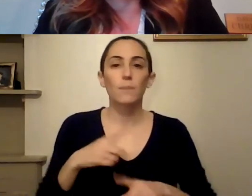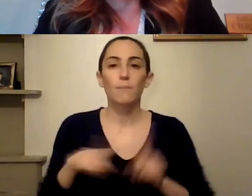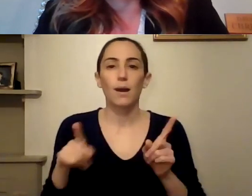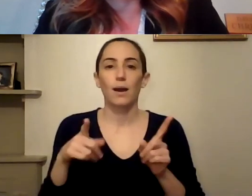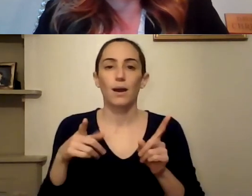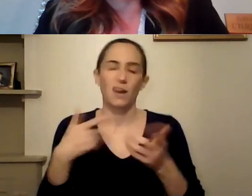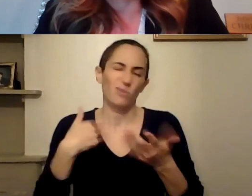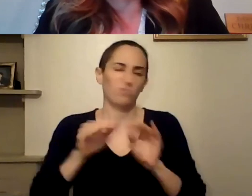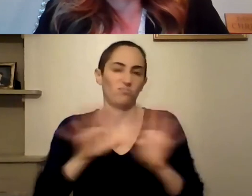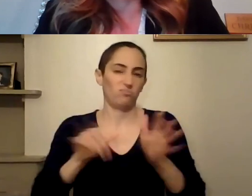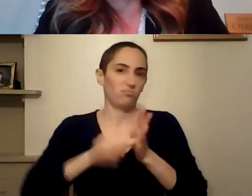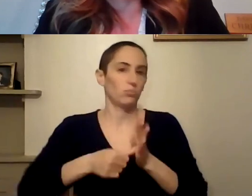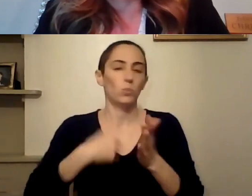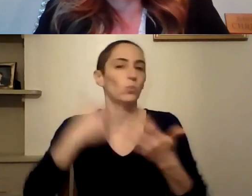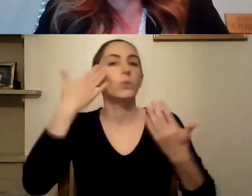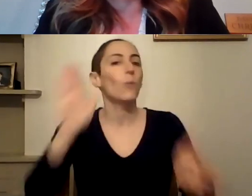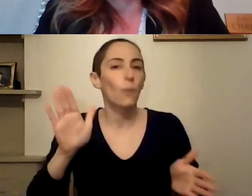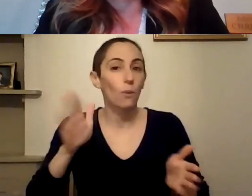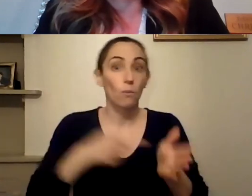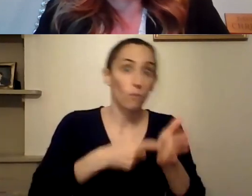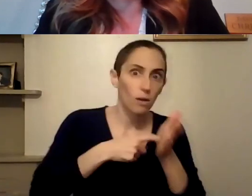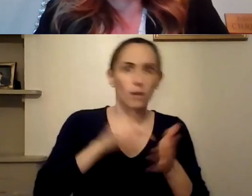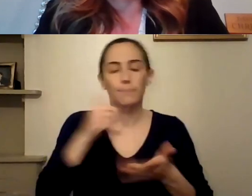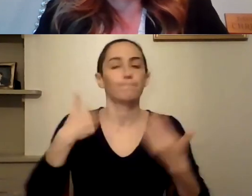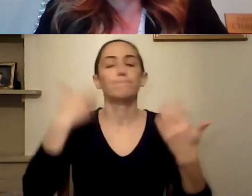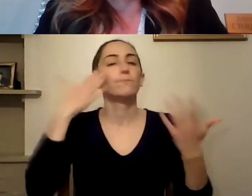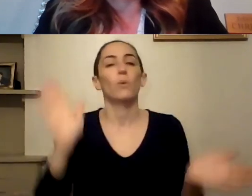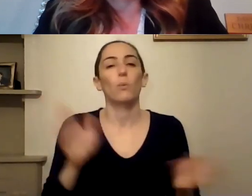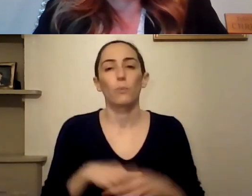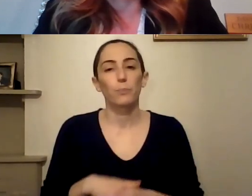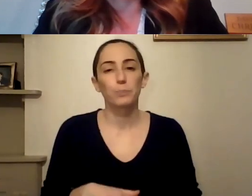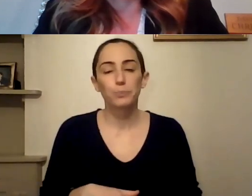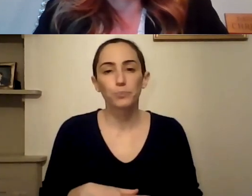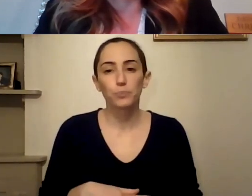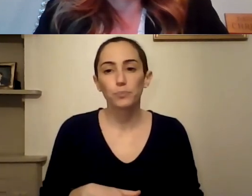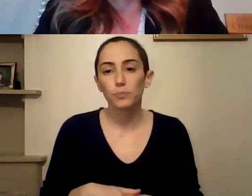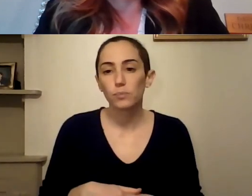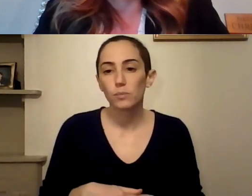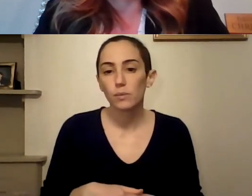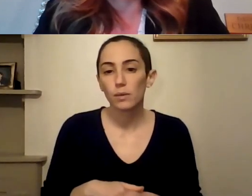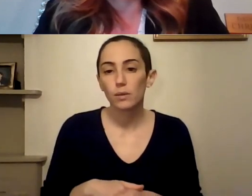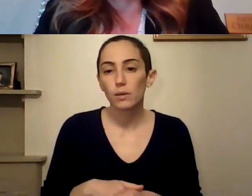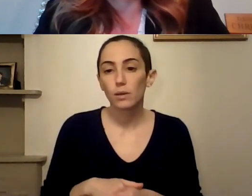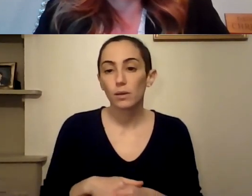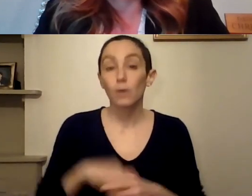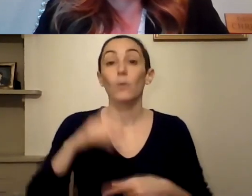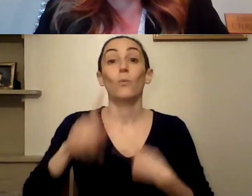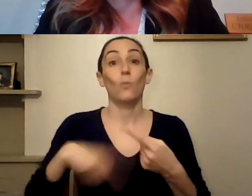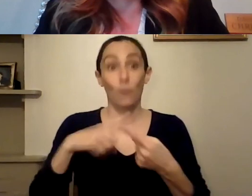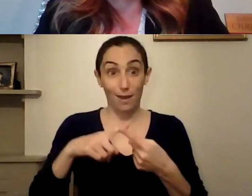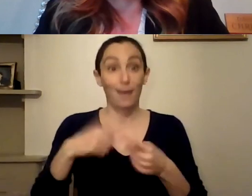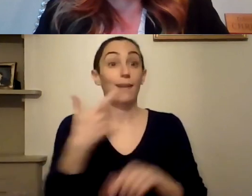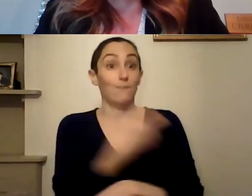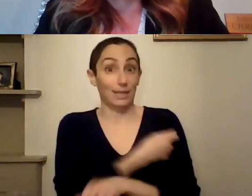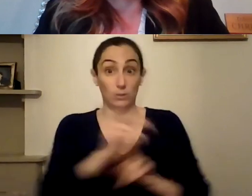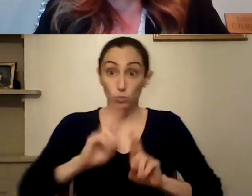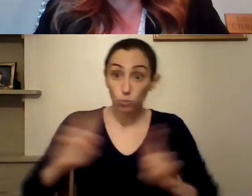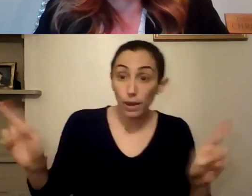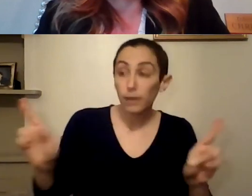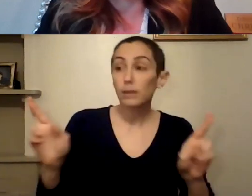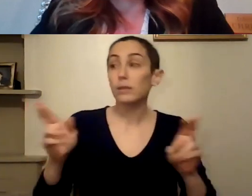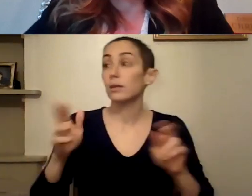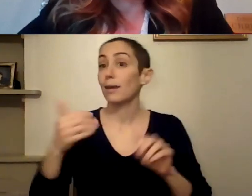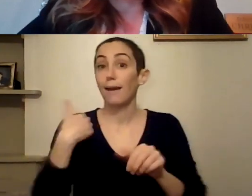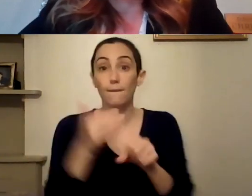don't know. I think we'll have to understand kind of when we cross that bridge what the public health experts are